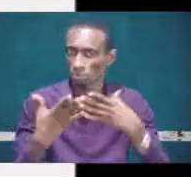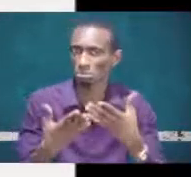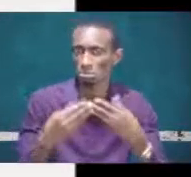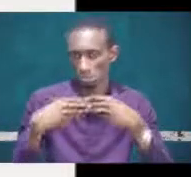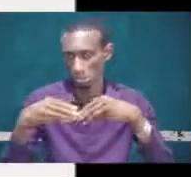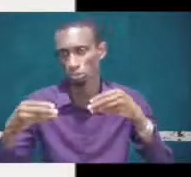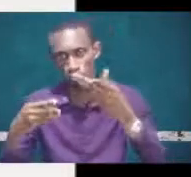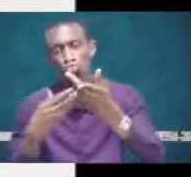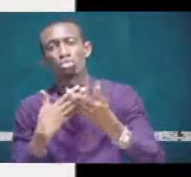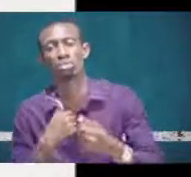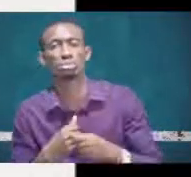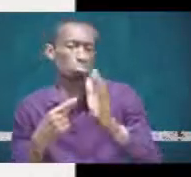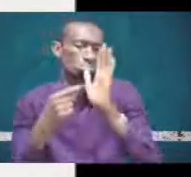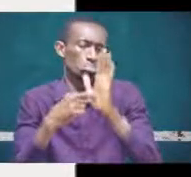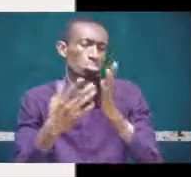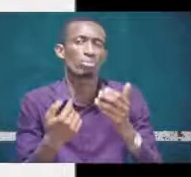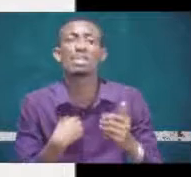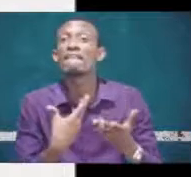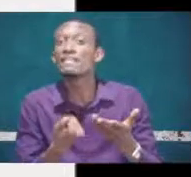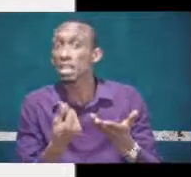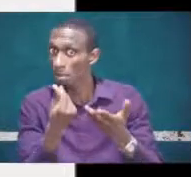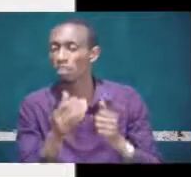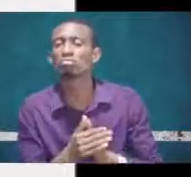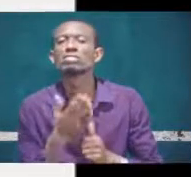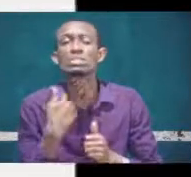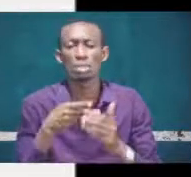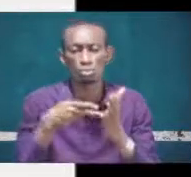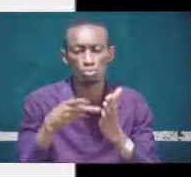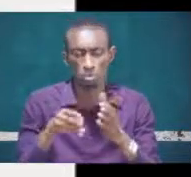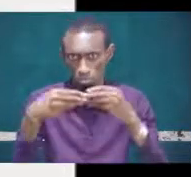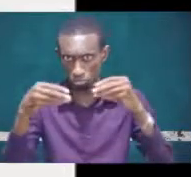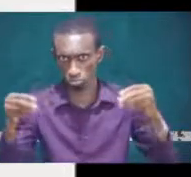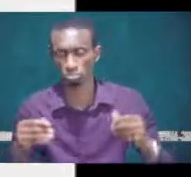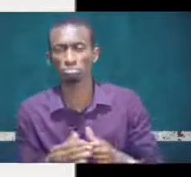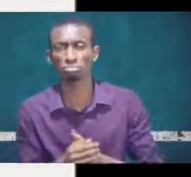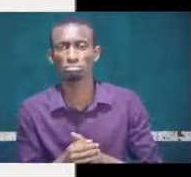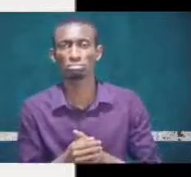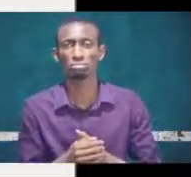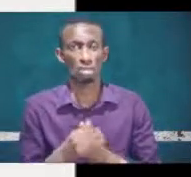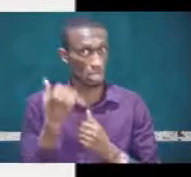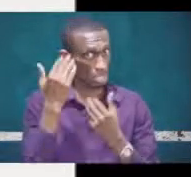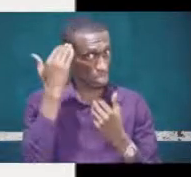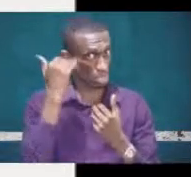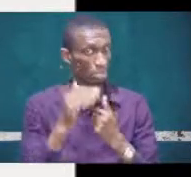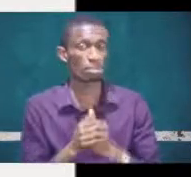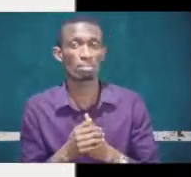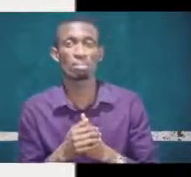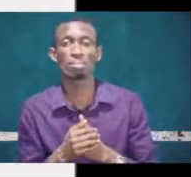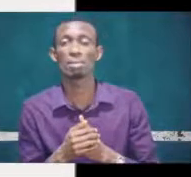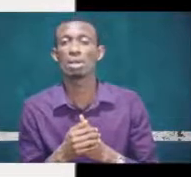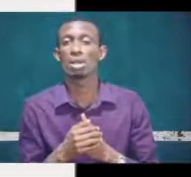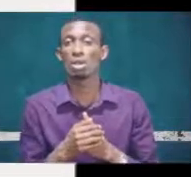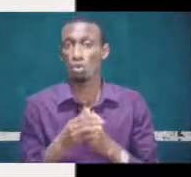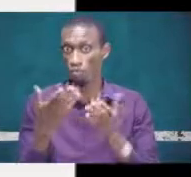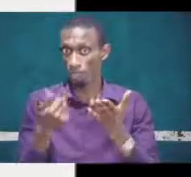Take an example. If I have money, I want to buy a commodity. Because the transaction involves two parties,